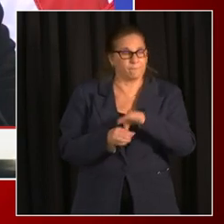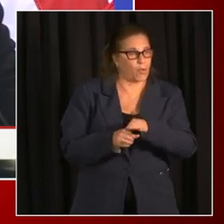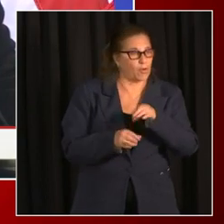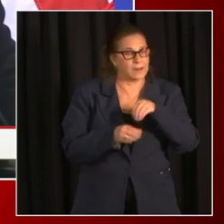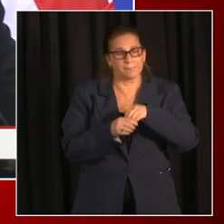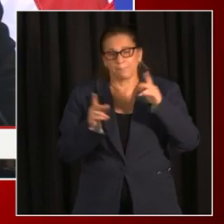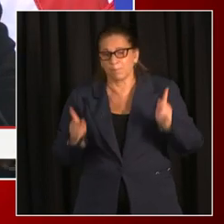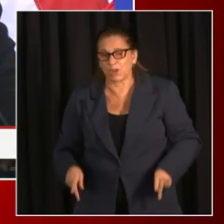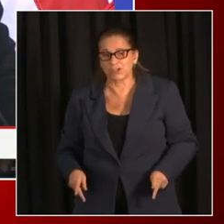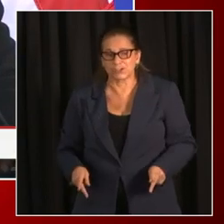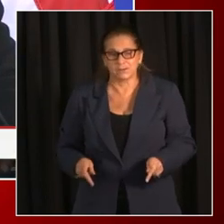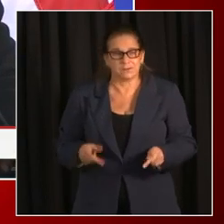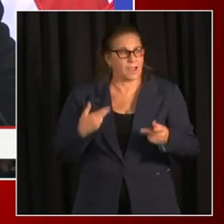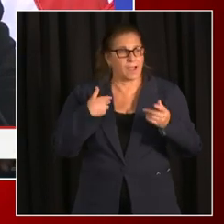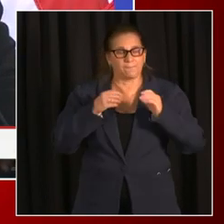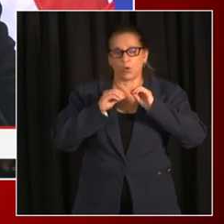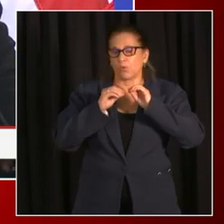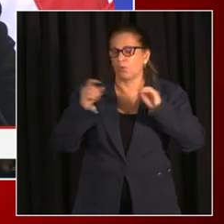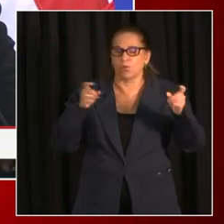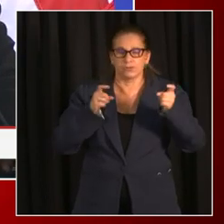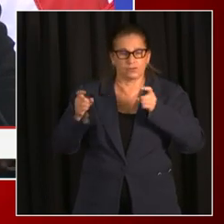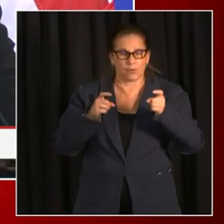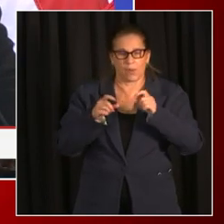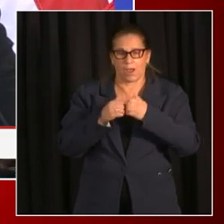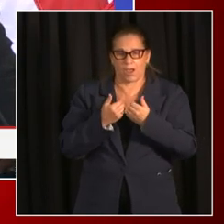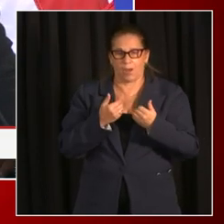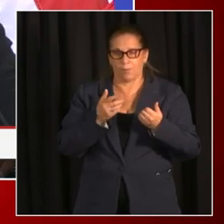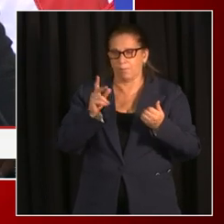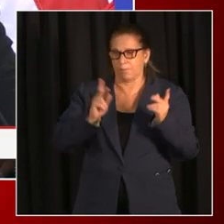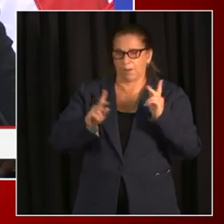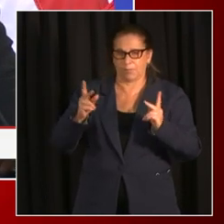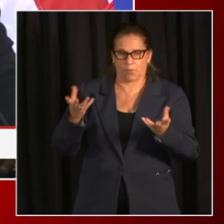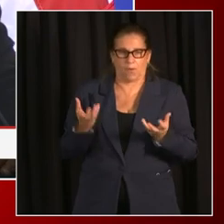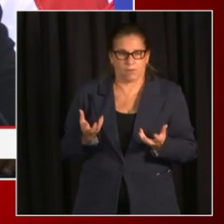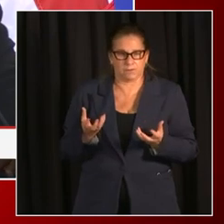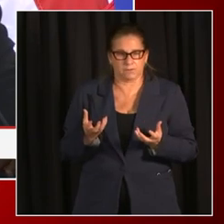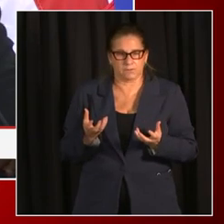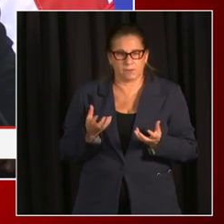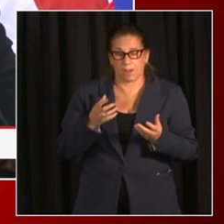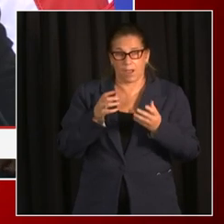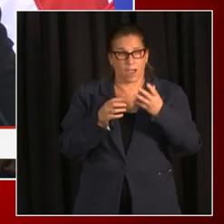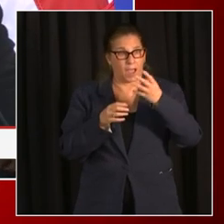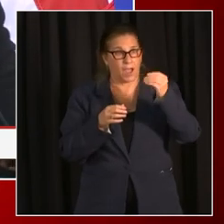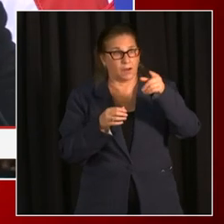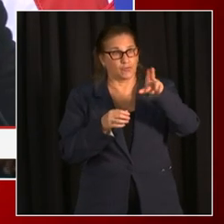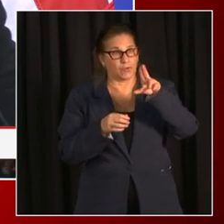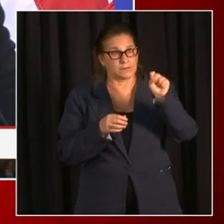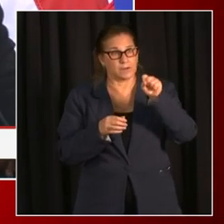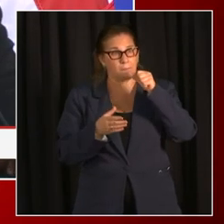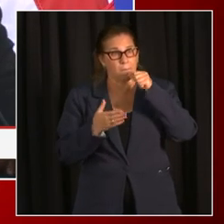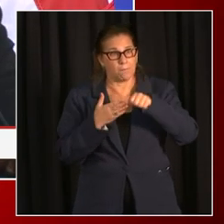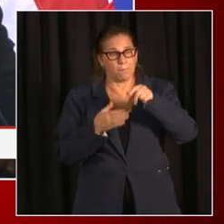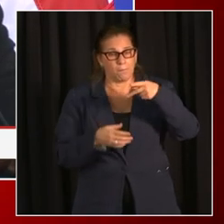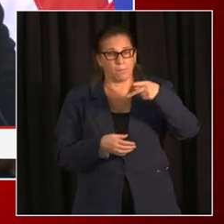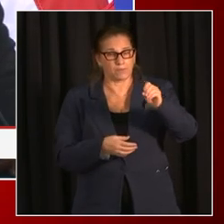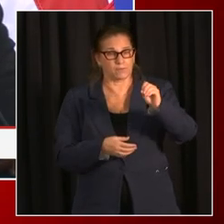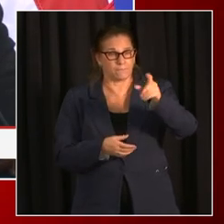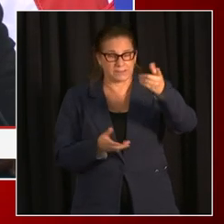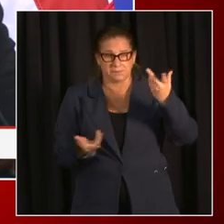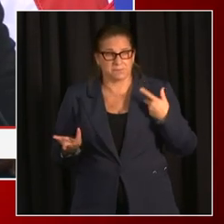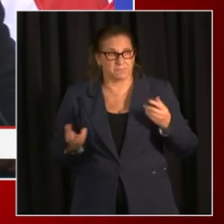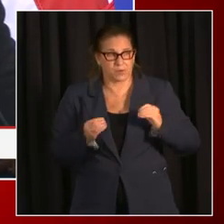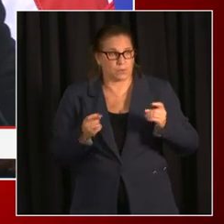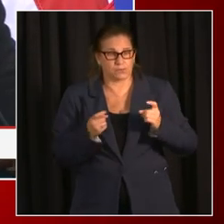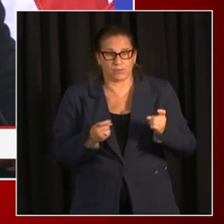We have no control over what happens with the U.S. Postal Service. So we have to make sure we have a